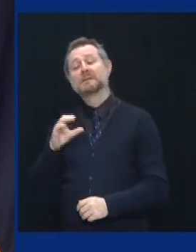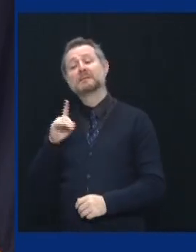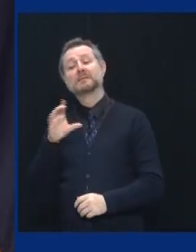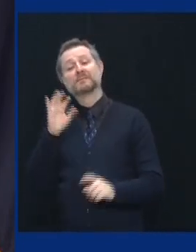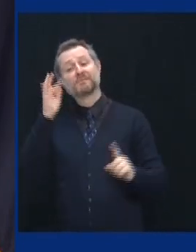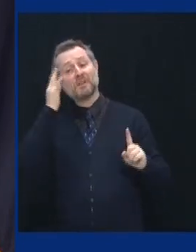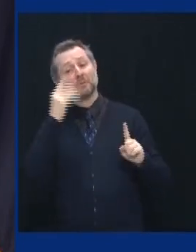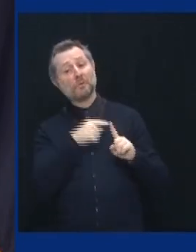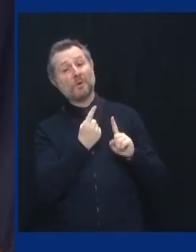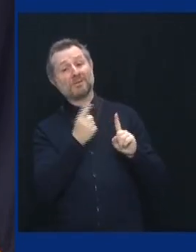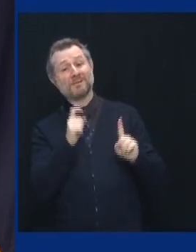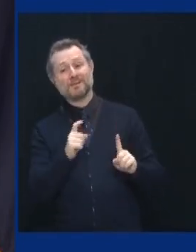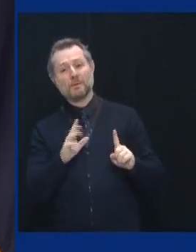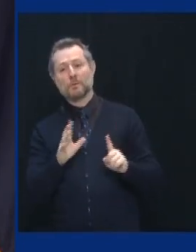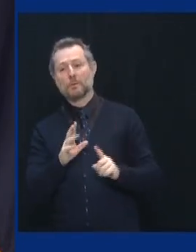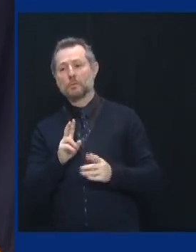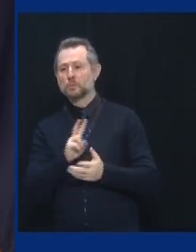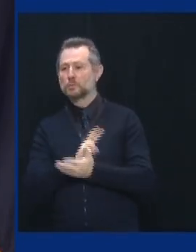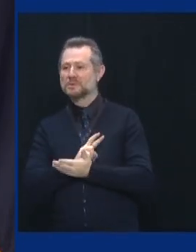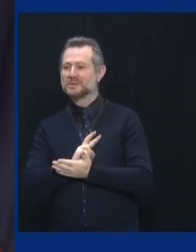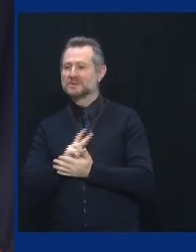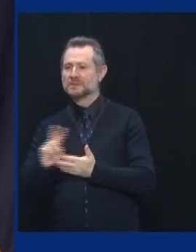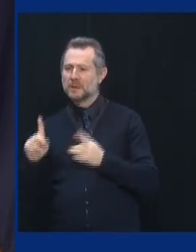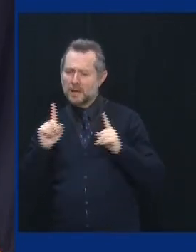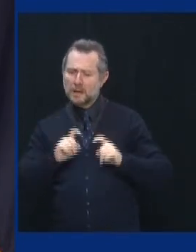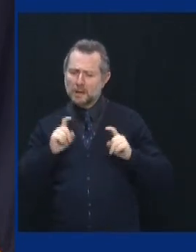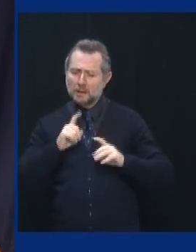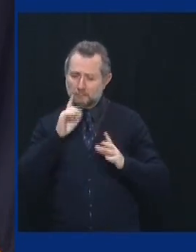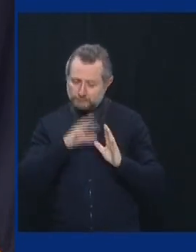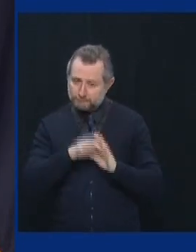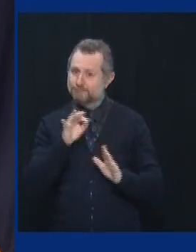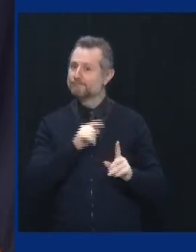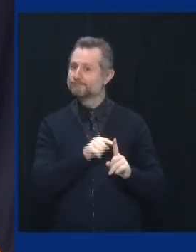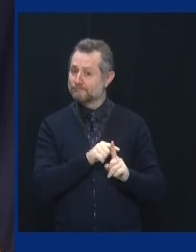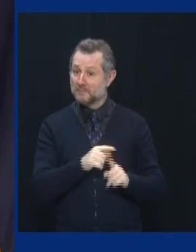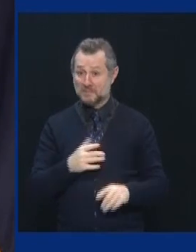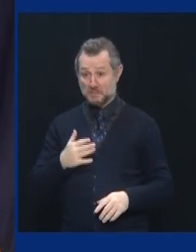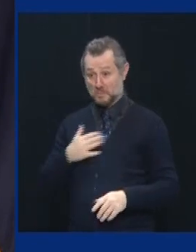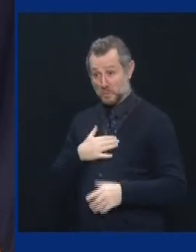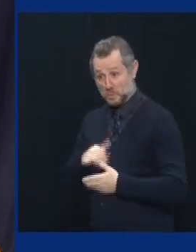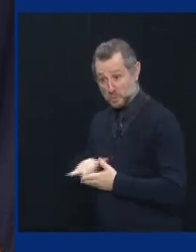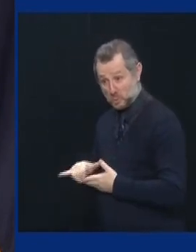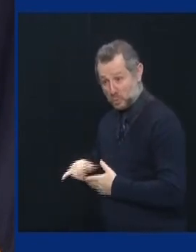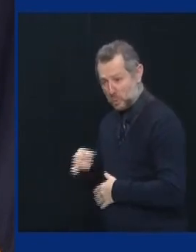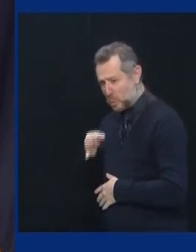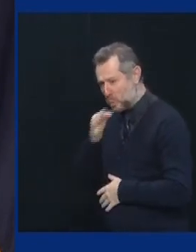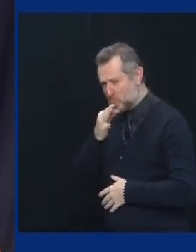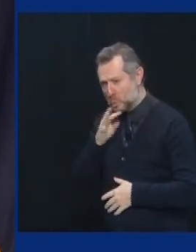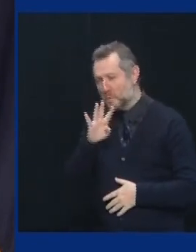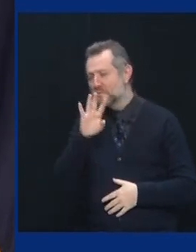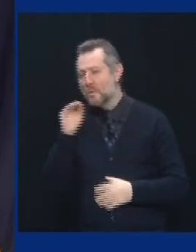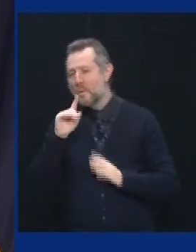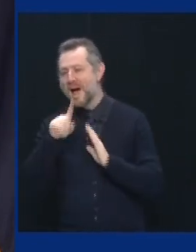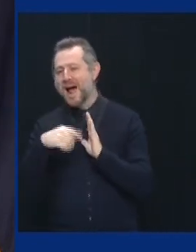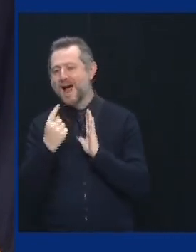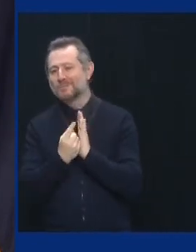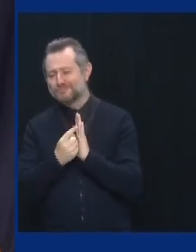test, single test for the UK strain. We do it in about 40 hours at our state